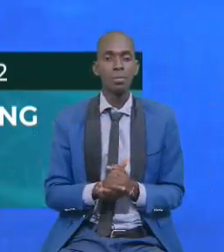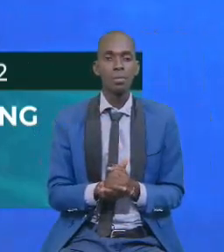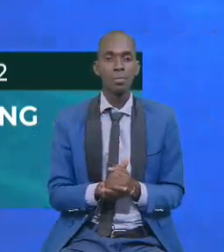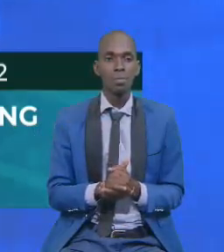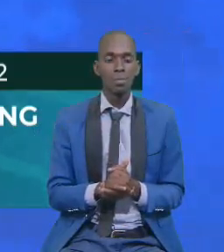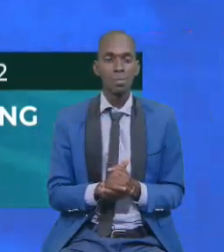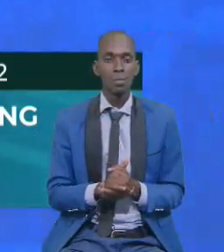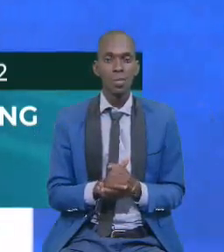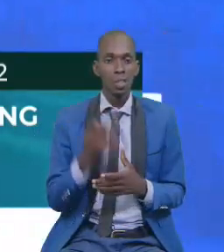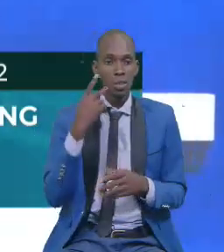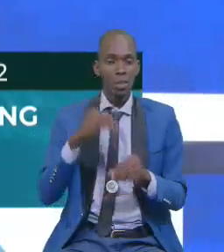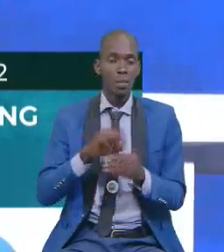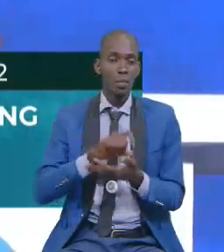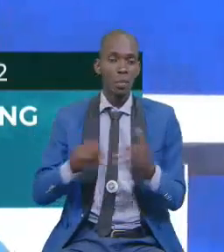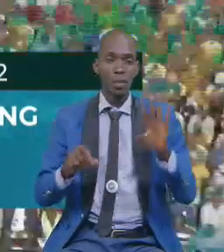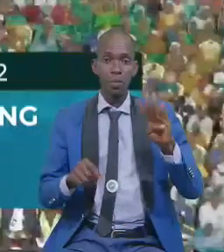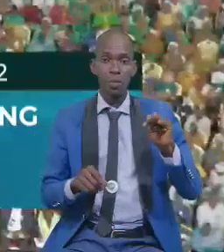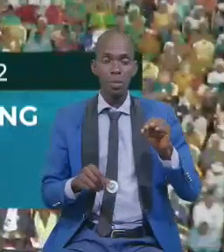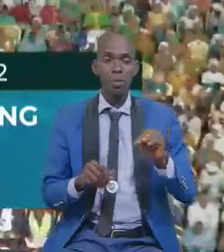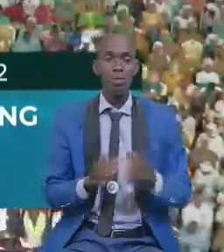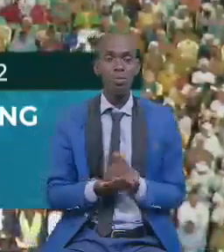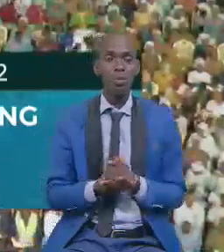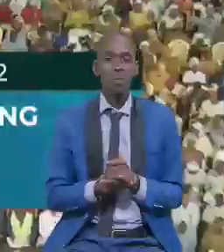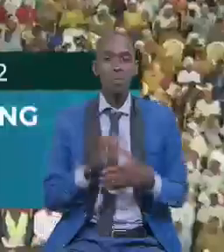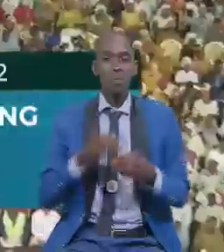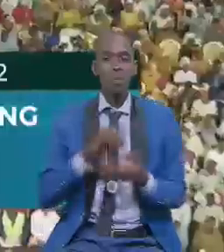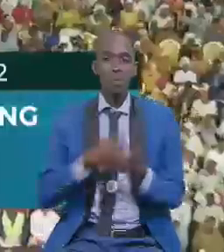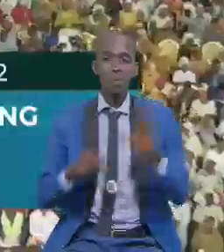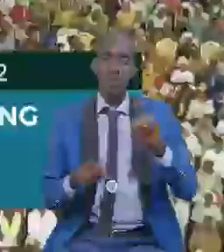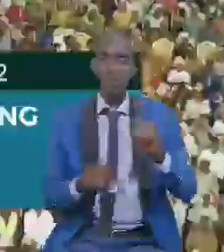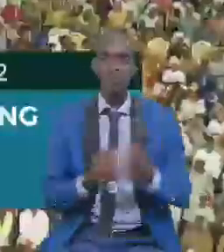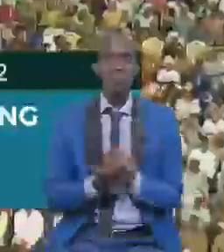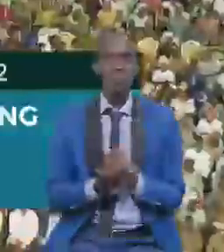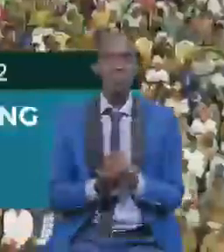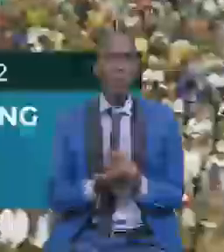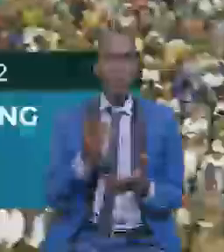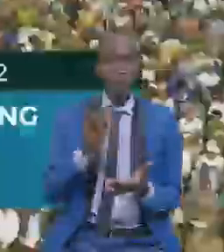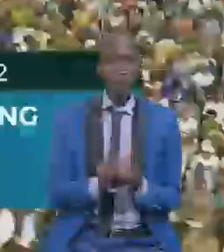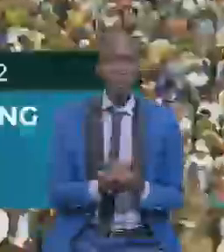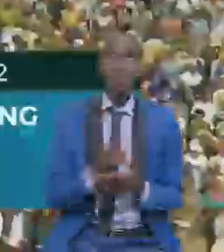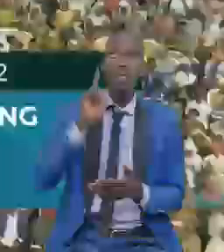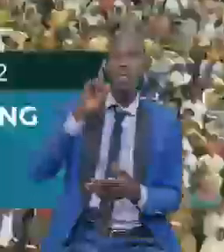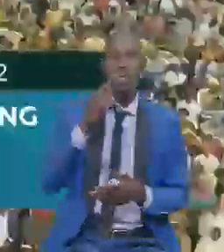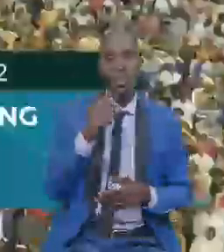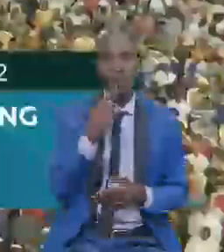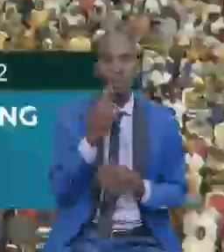Look at verse 14. In verse 14, wherefore he says,